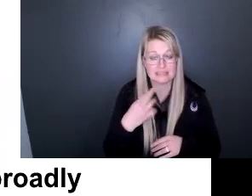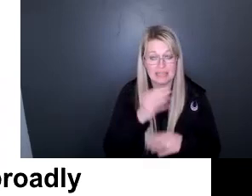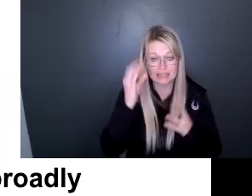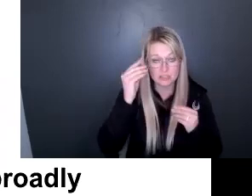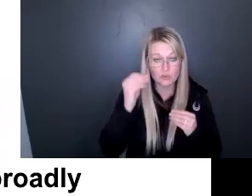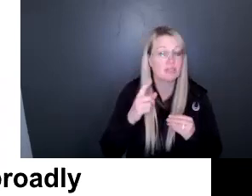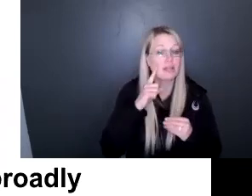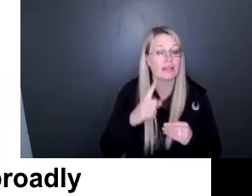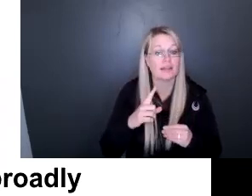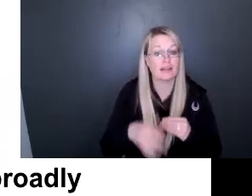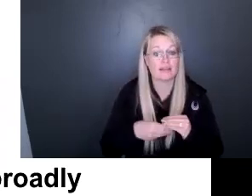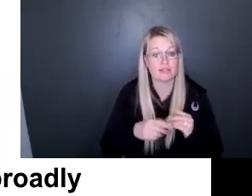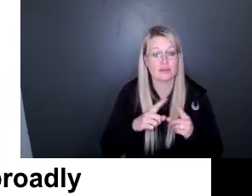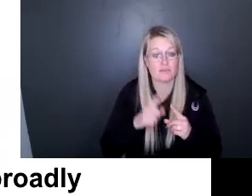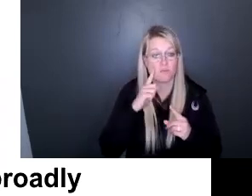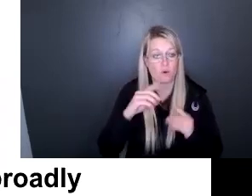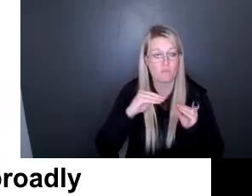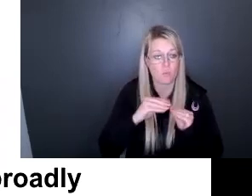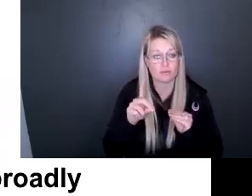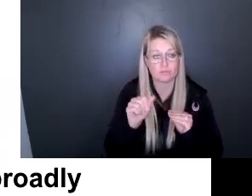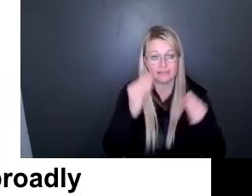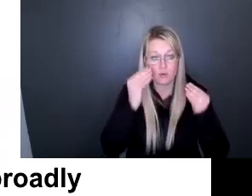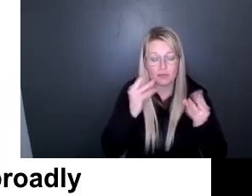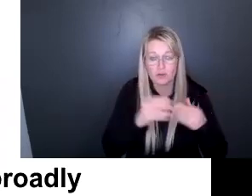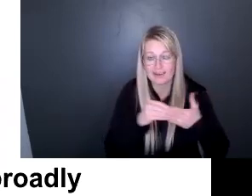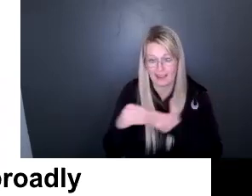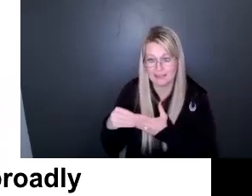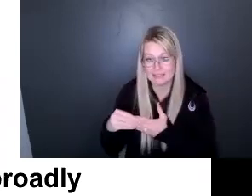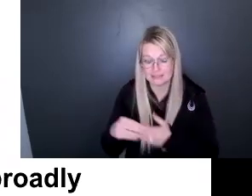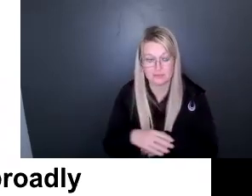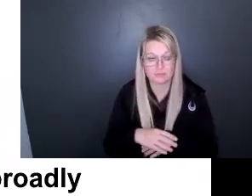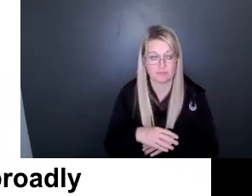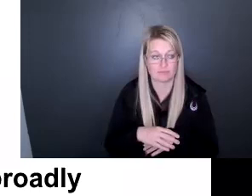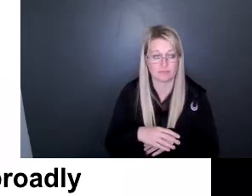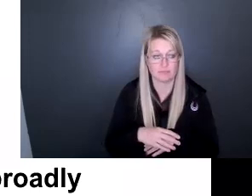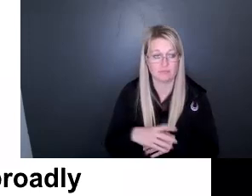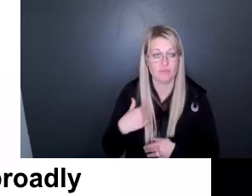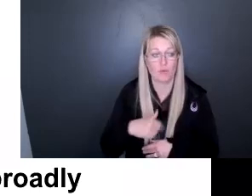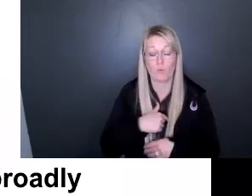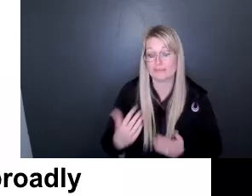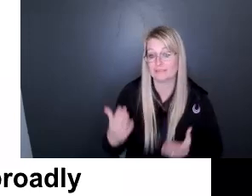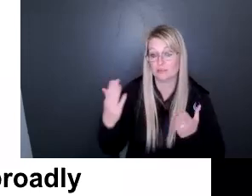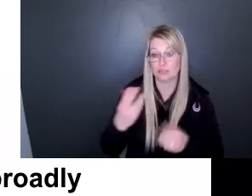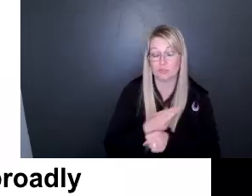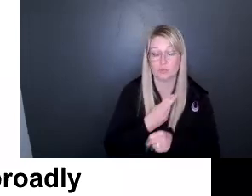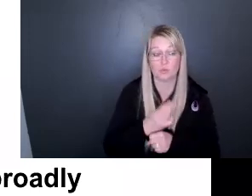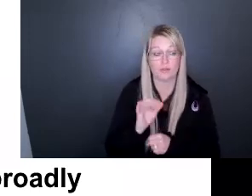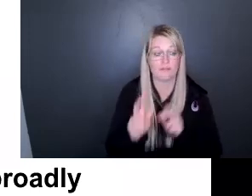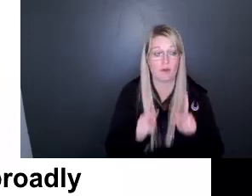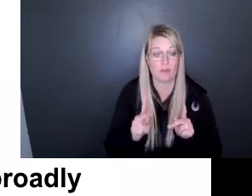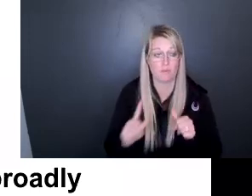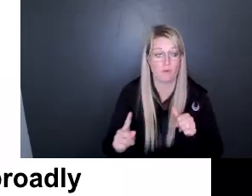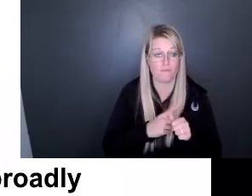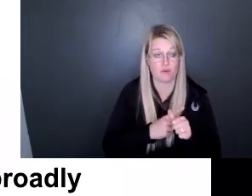more disability-specific information and guidance throughout. We suggest the use of people-first